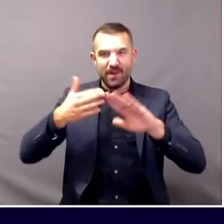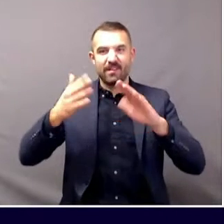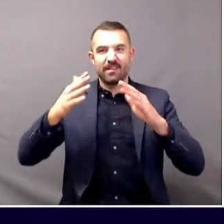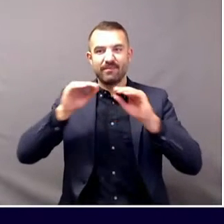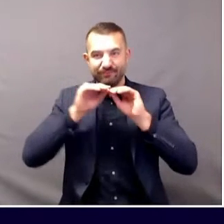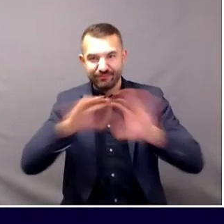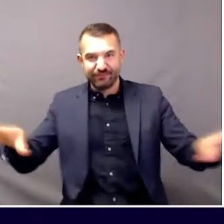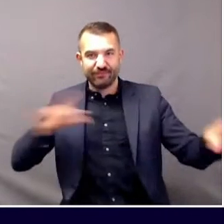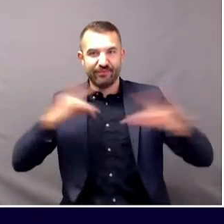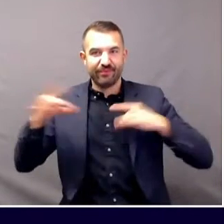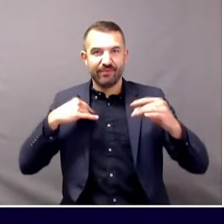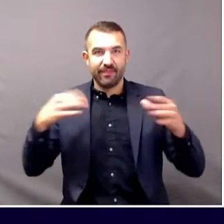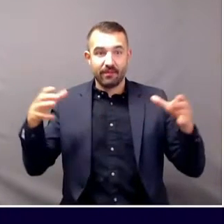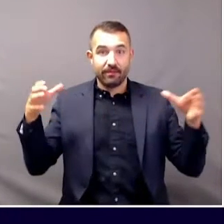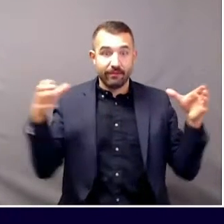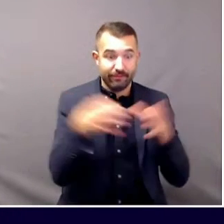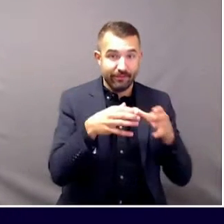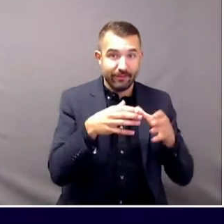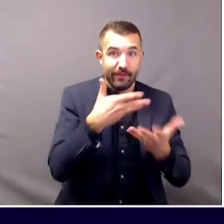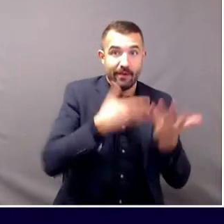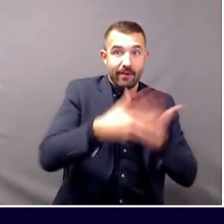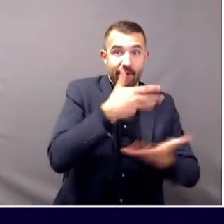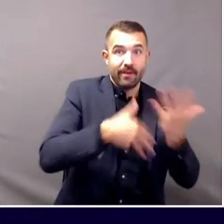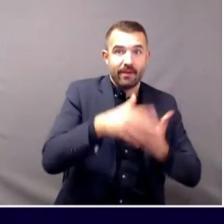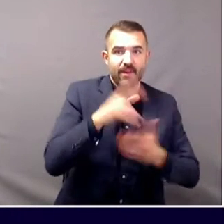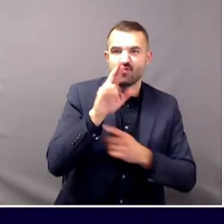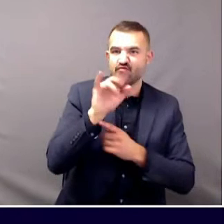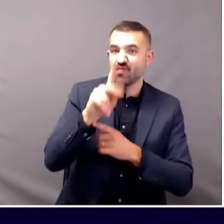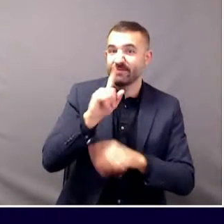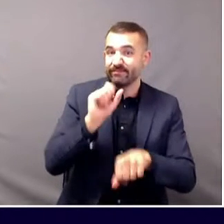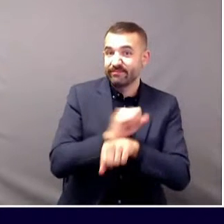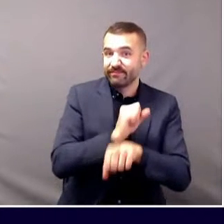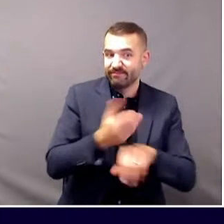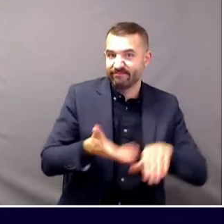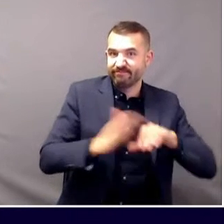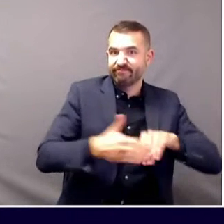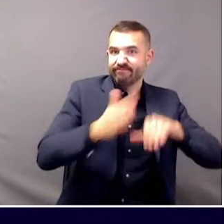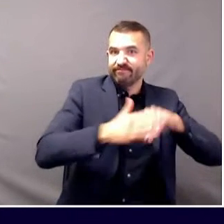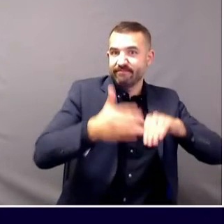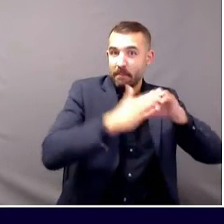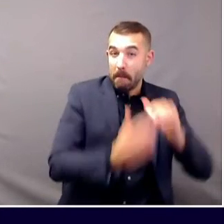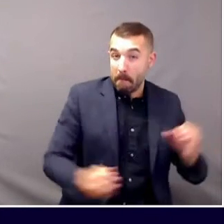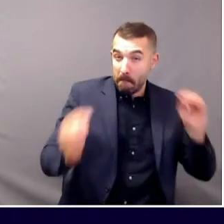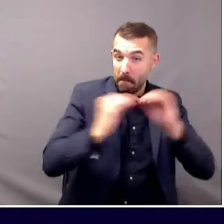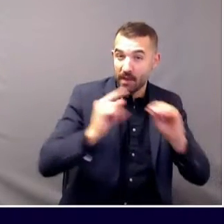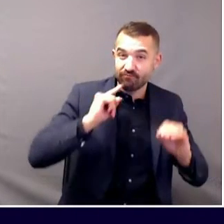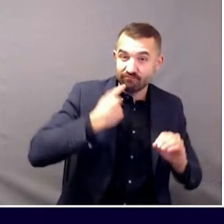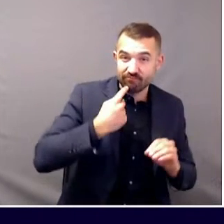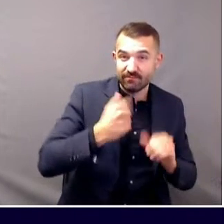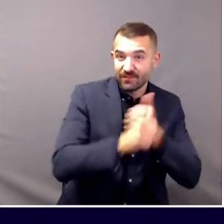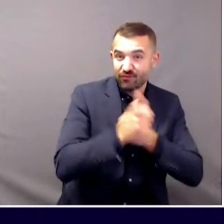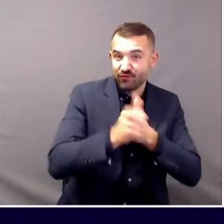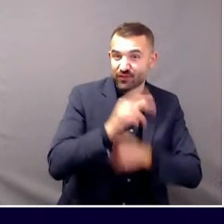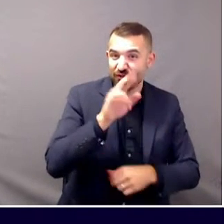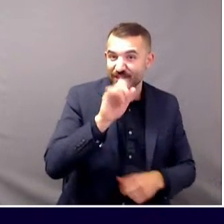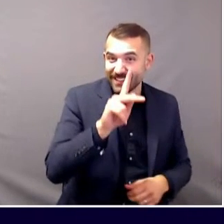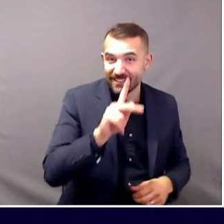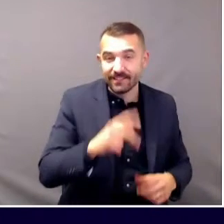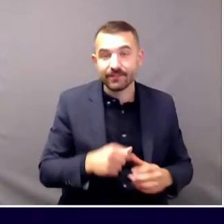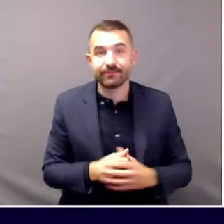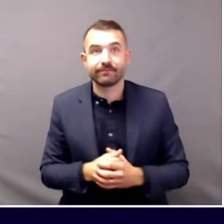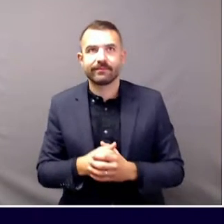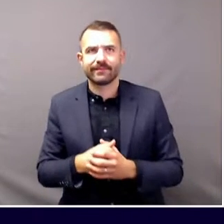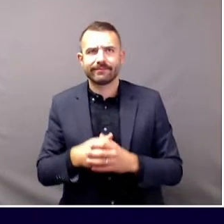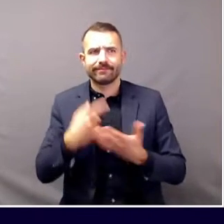in itself leading to more community spread. What we're starting to see is an unvirtuous cycle